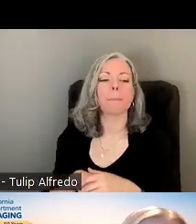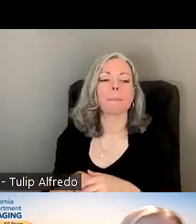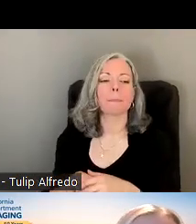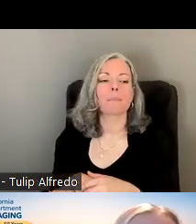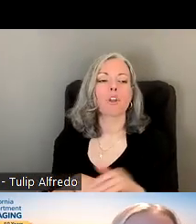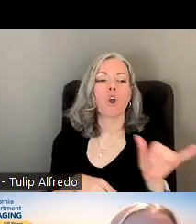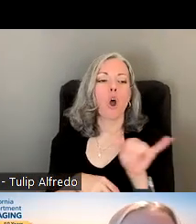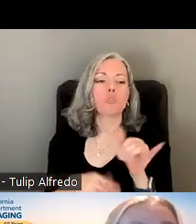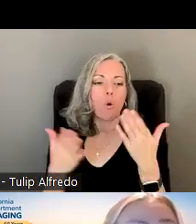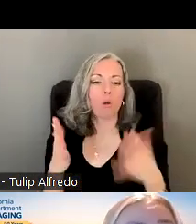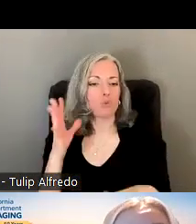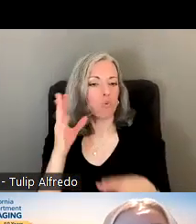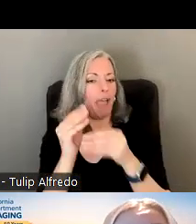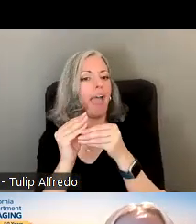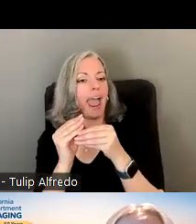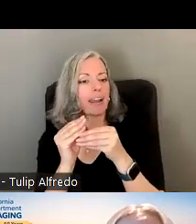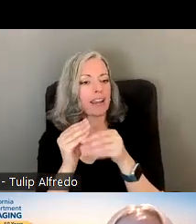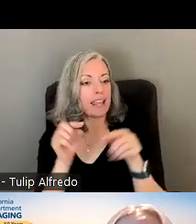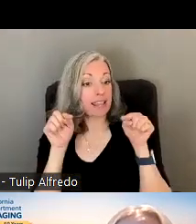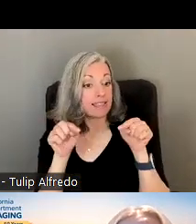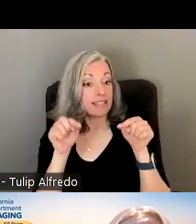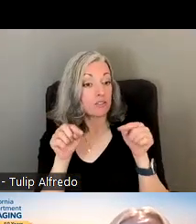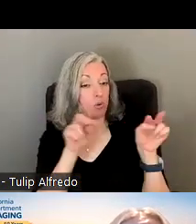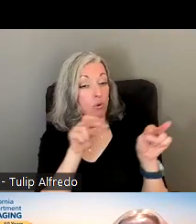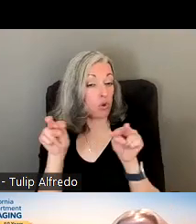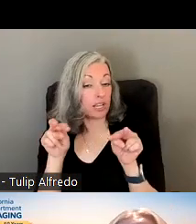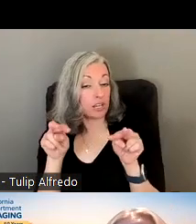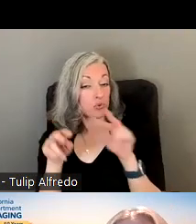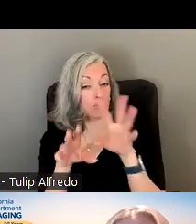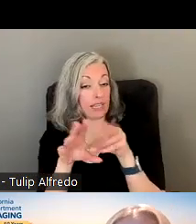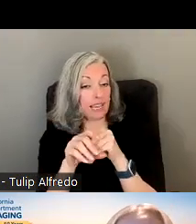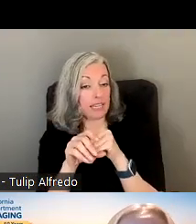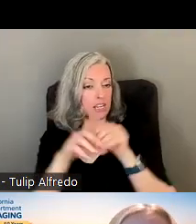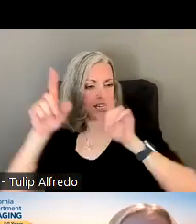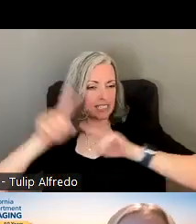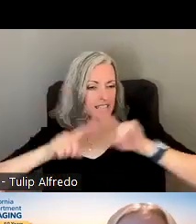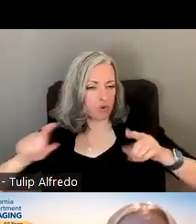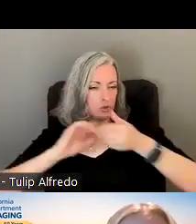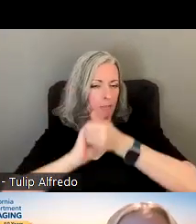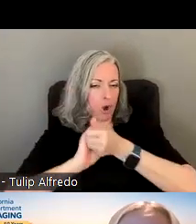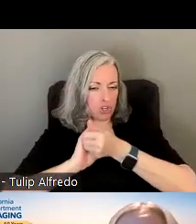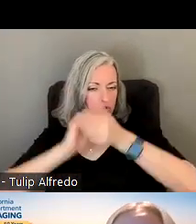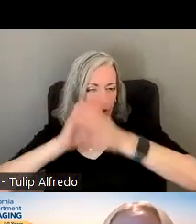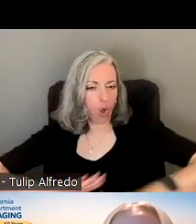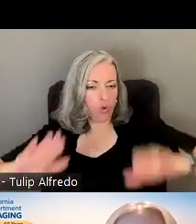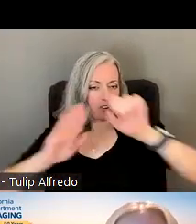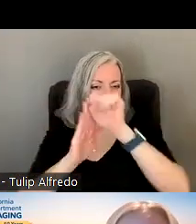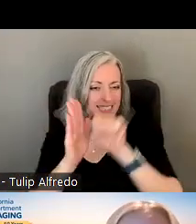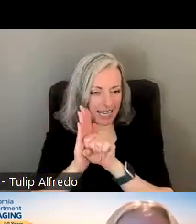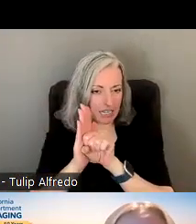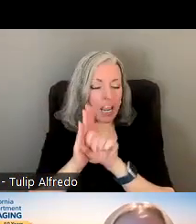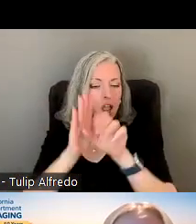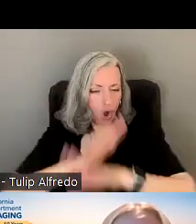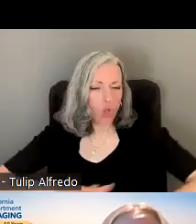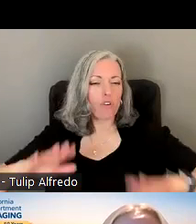want to make is, at this event, we are looking to engage diverse partners across our state and also across our